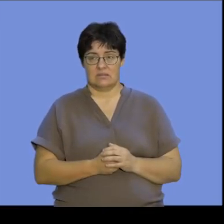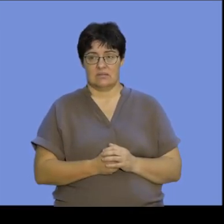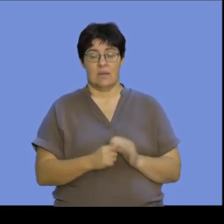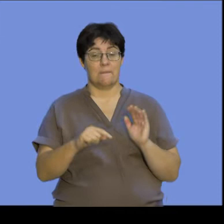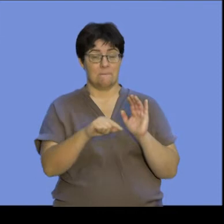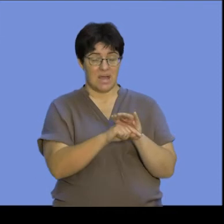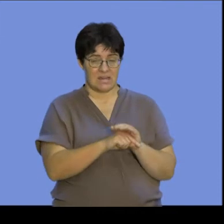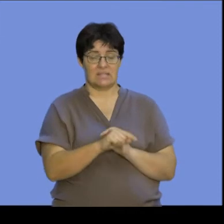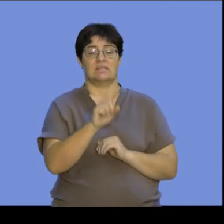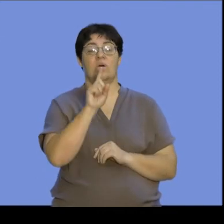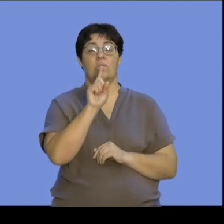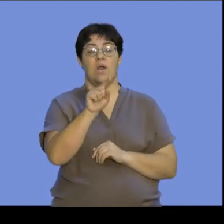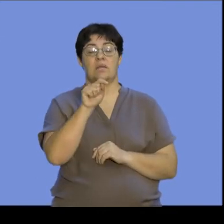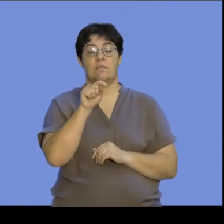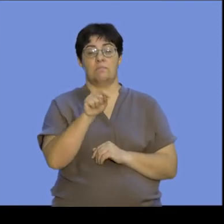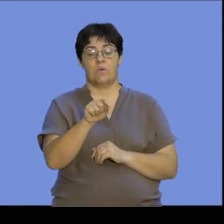minus 1.5